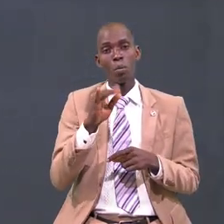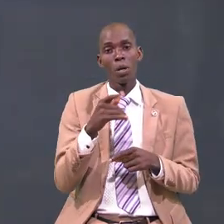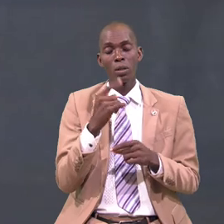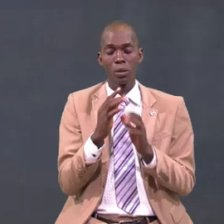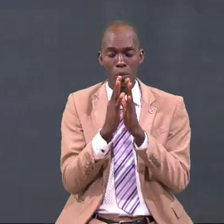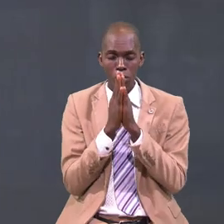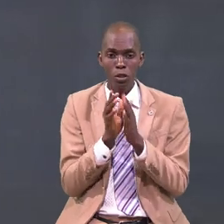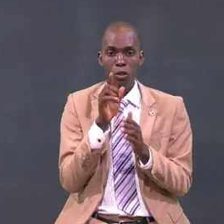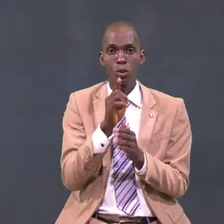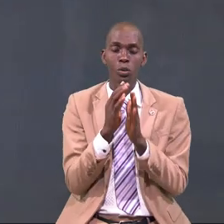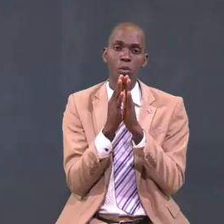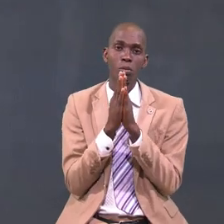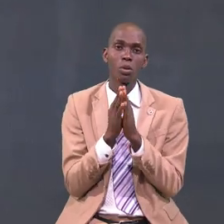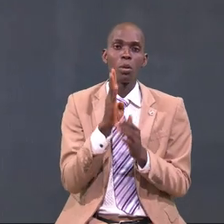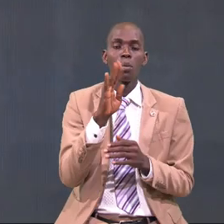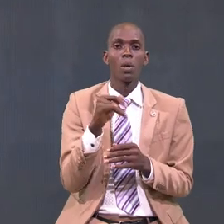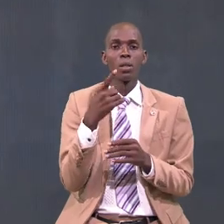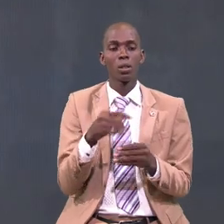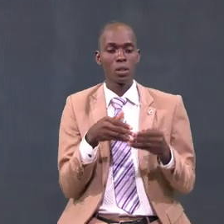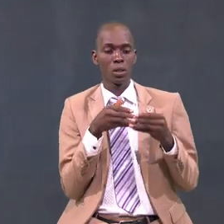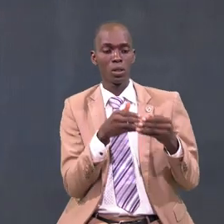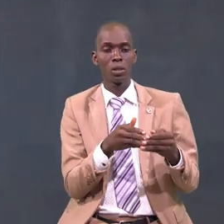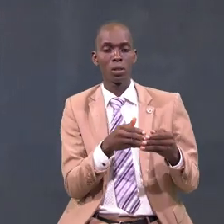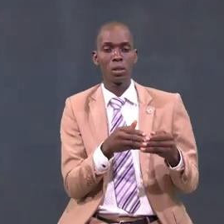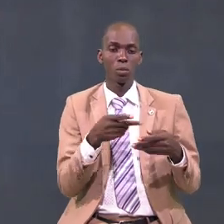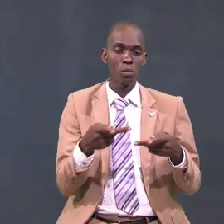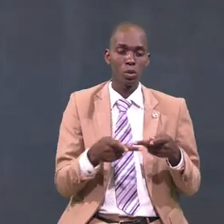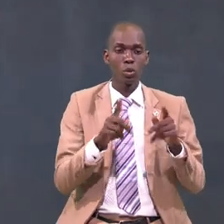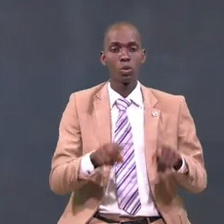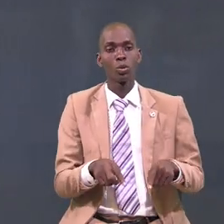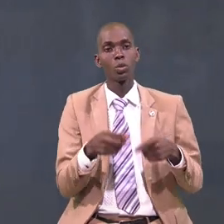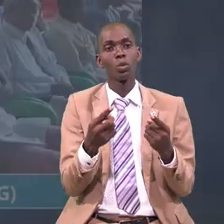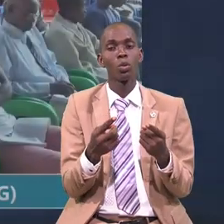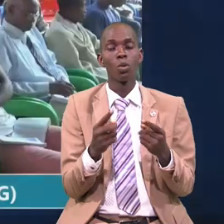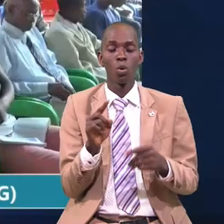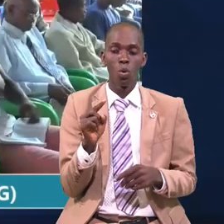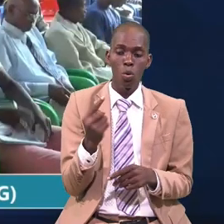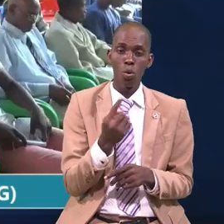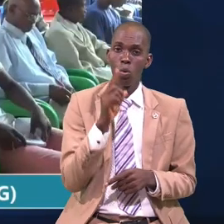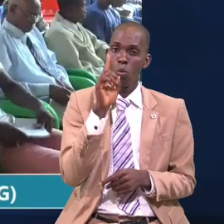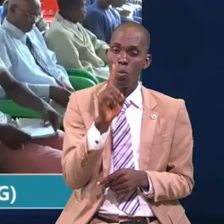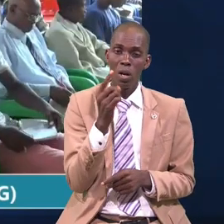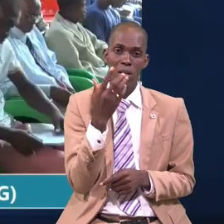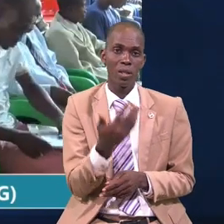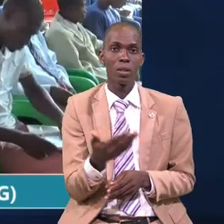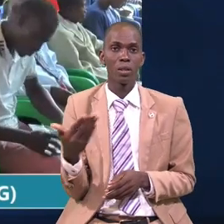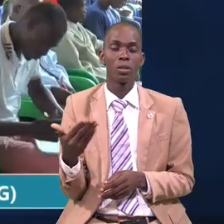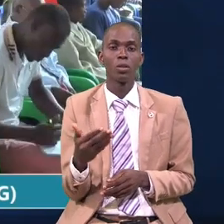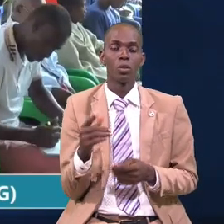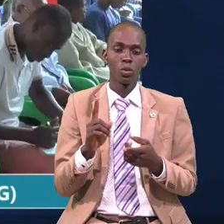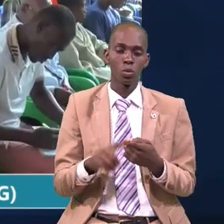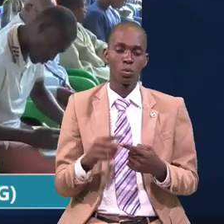pray, by the direction you go, only one thing: to please